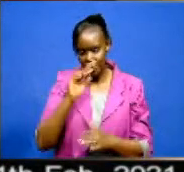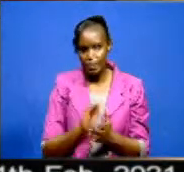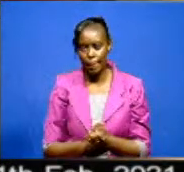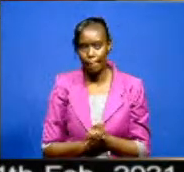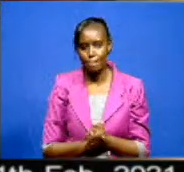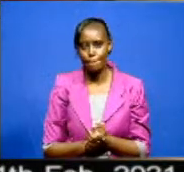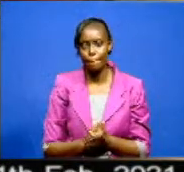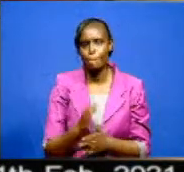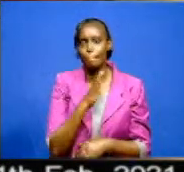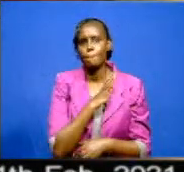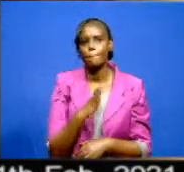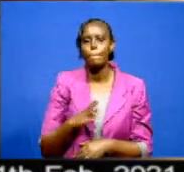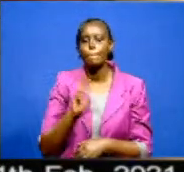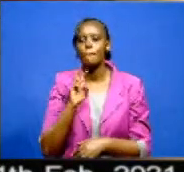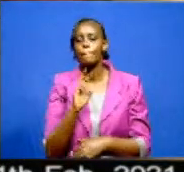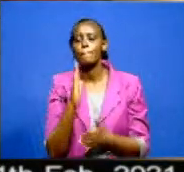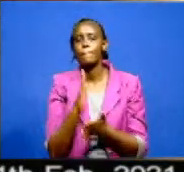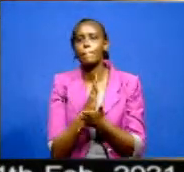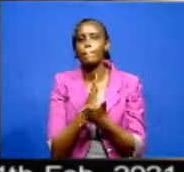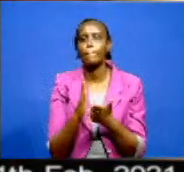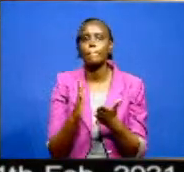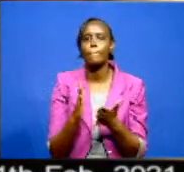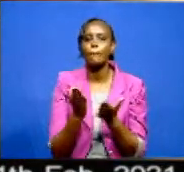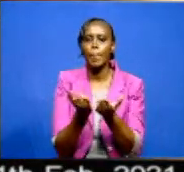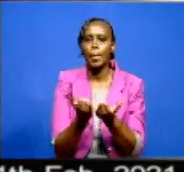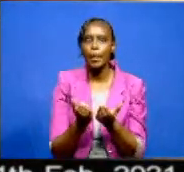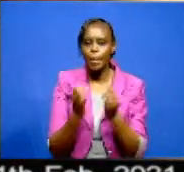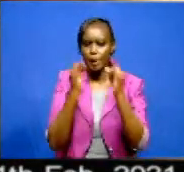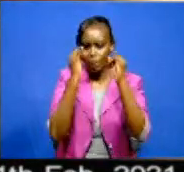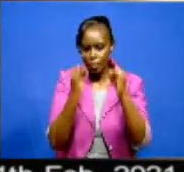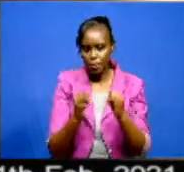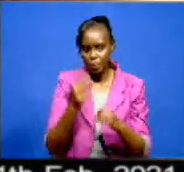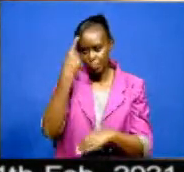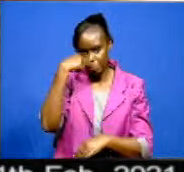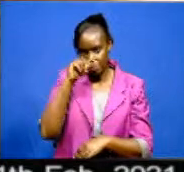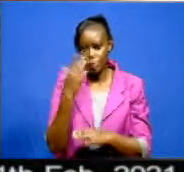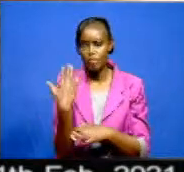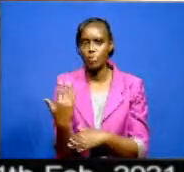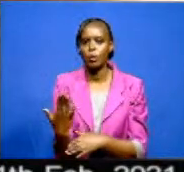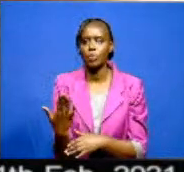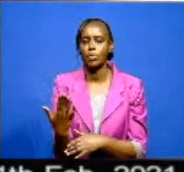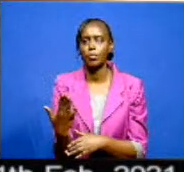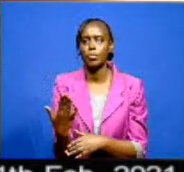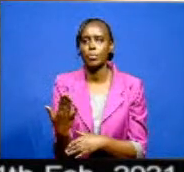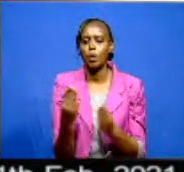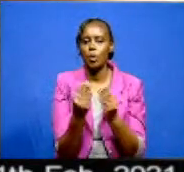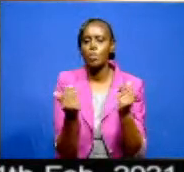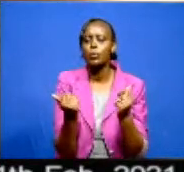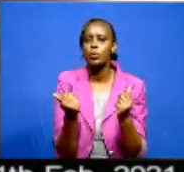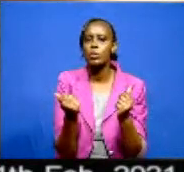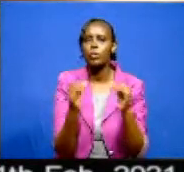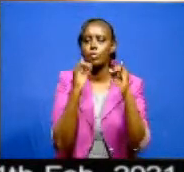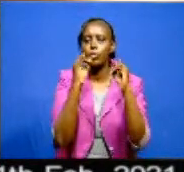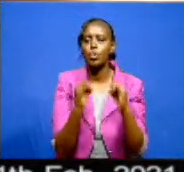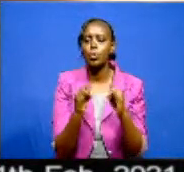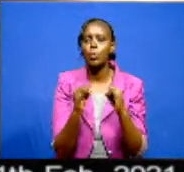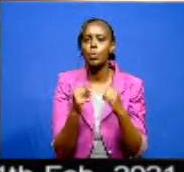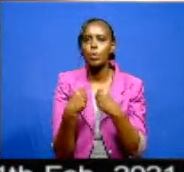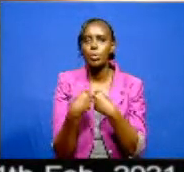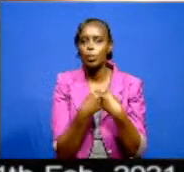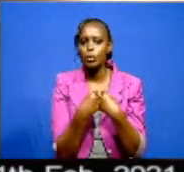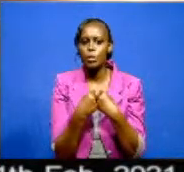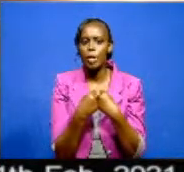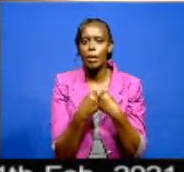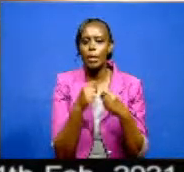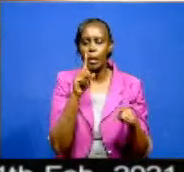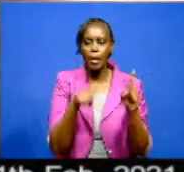The committee observed that the sector needed a new policy document to address the new challenges and dynamics